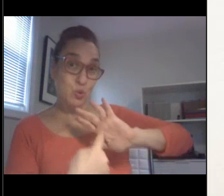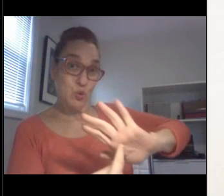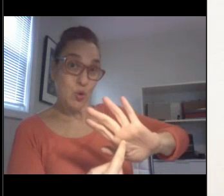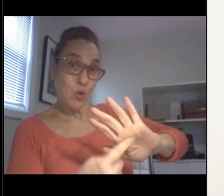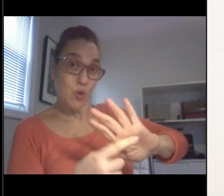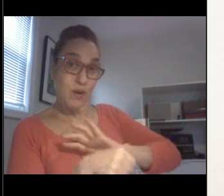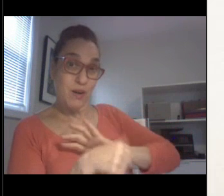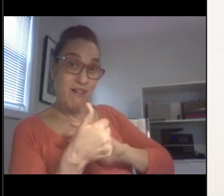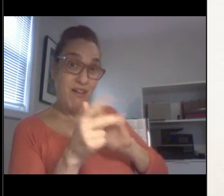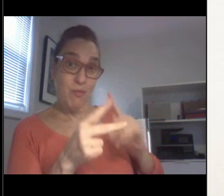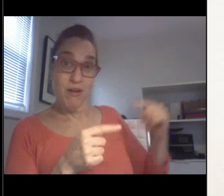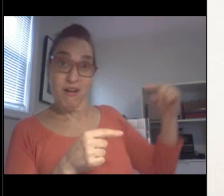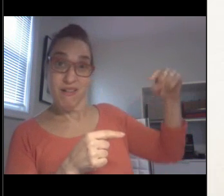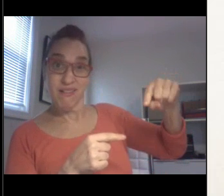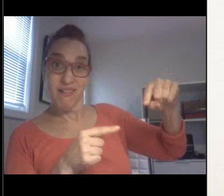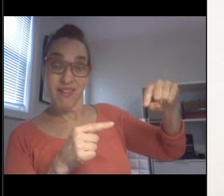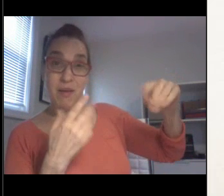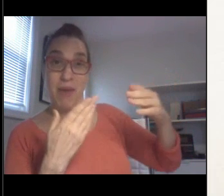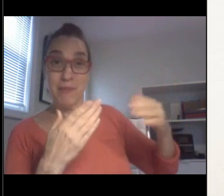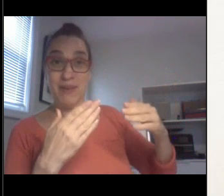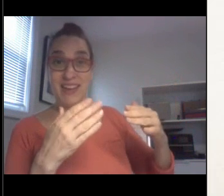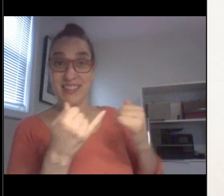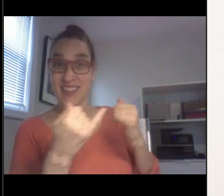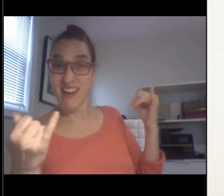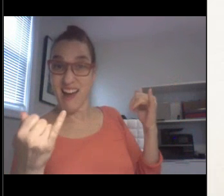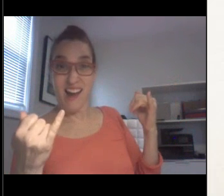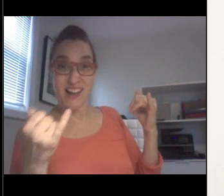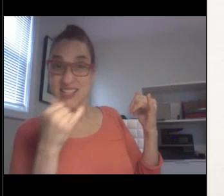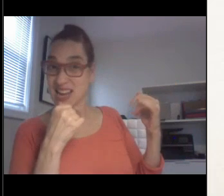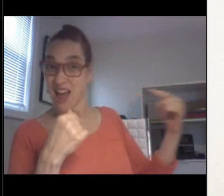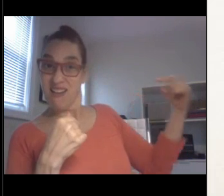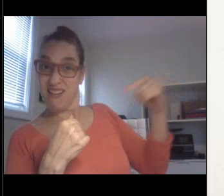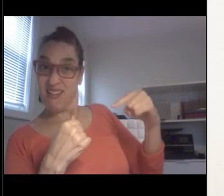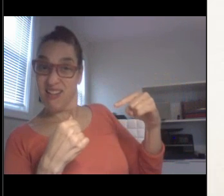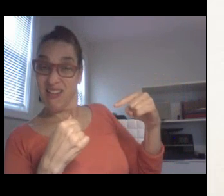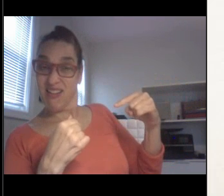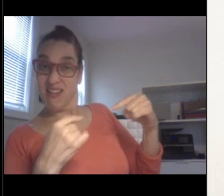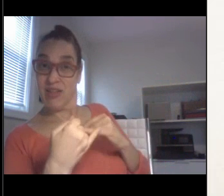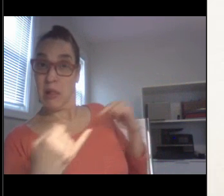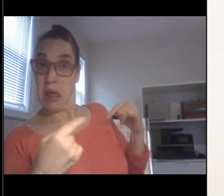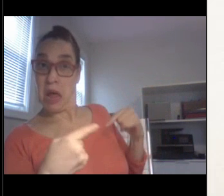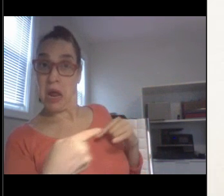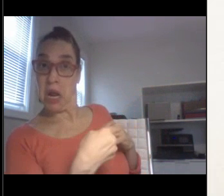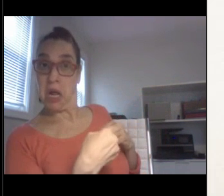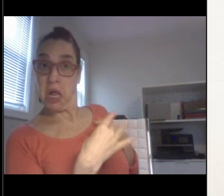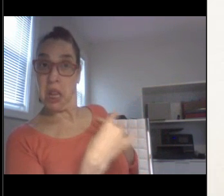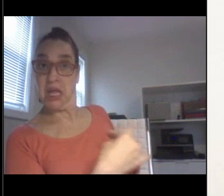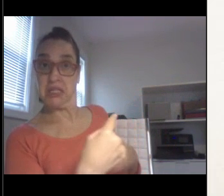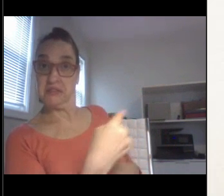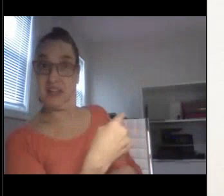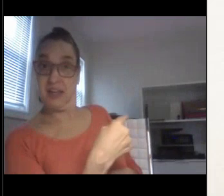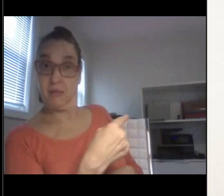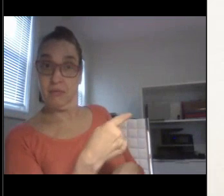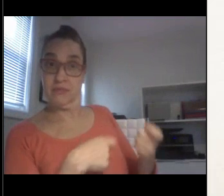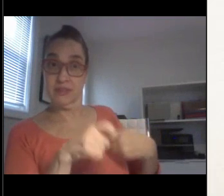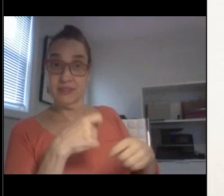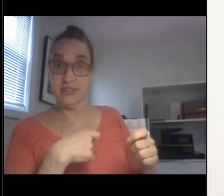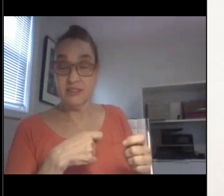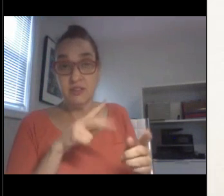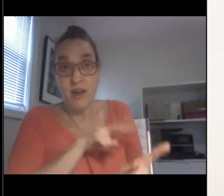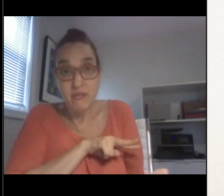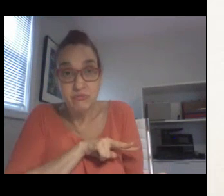said, actually, there's more lines pointing away from it than towards it. And so that's kind of baseline forming my understanding.